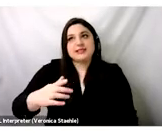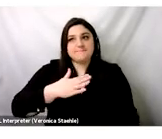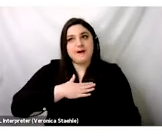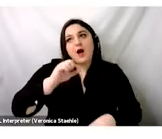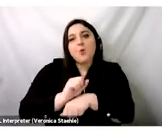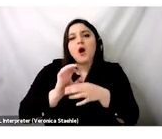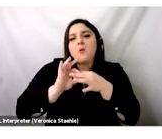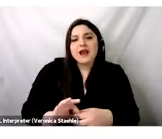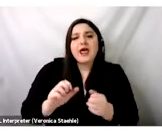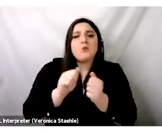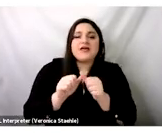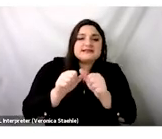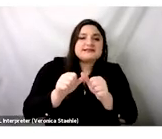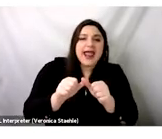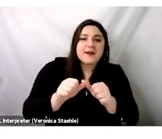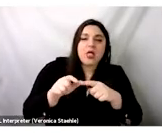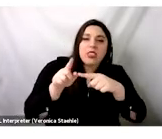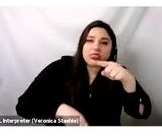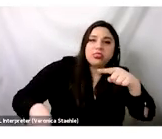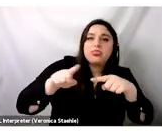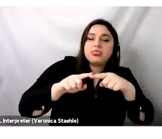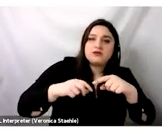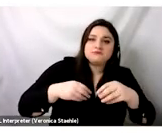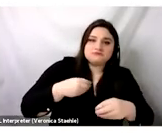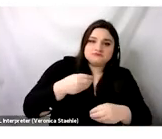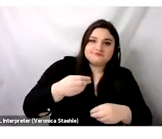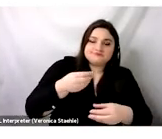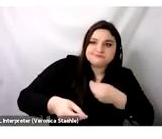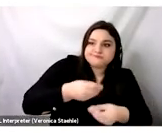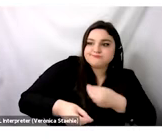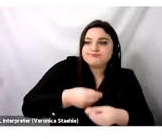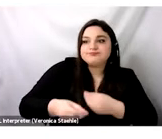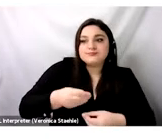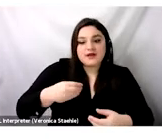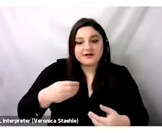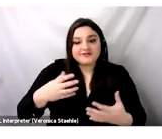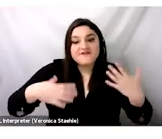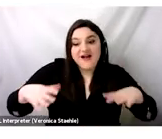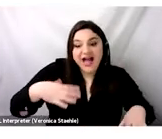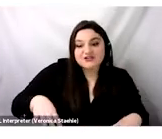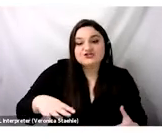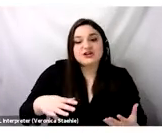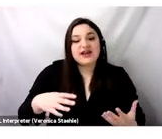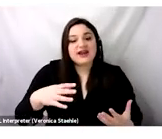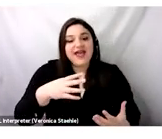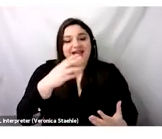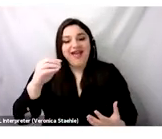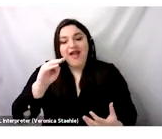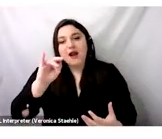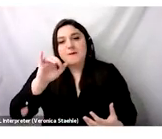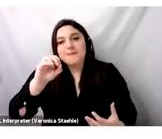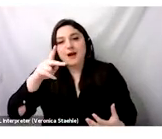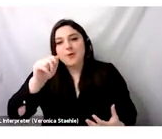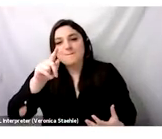slow fashion, and microplastics science. I am so privileged to have been able to study these